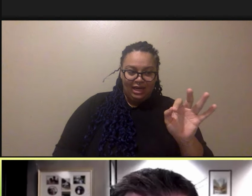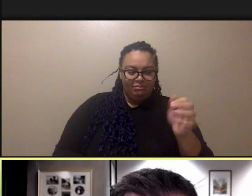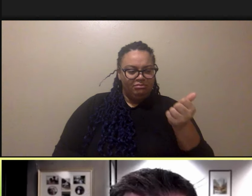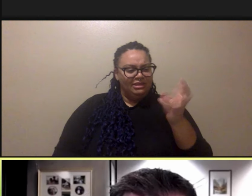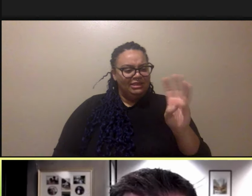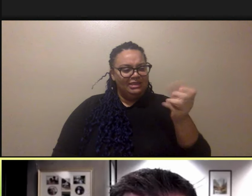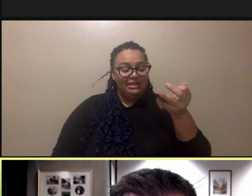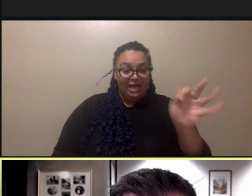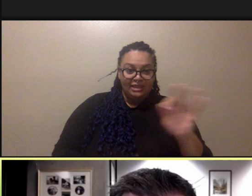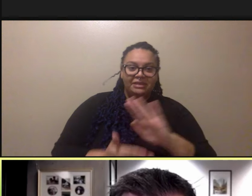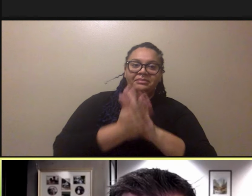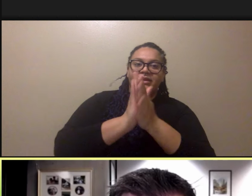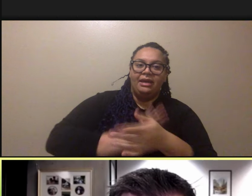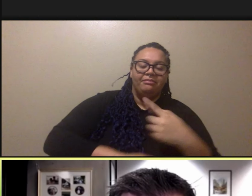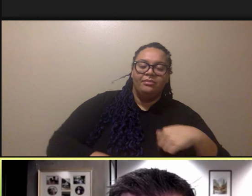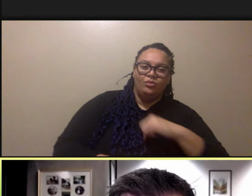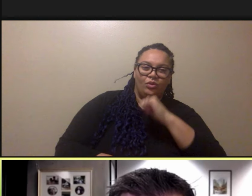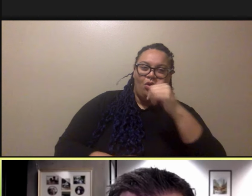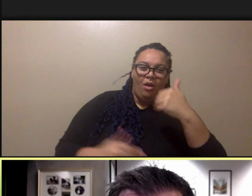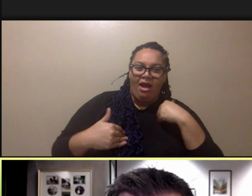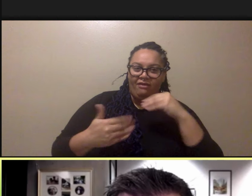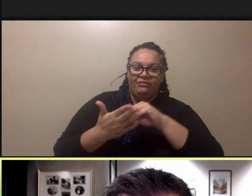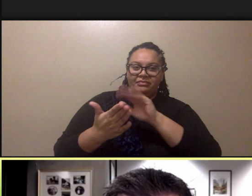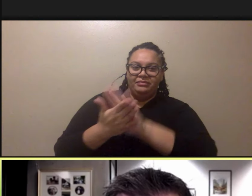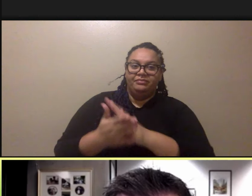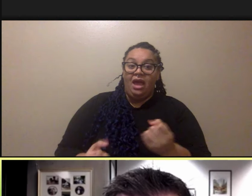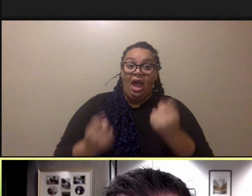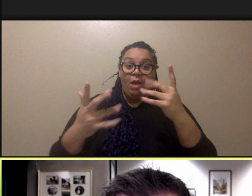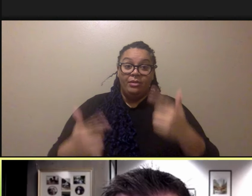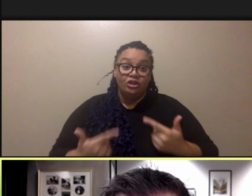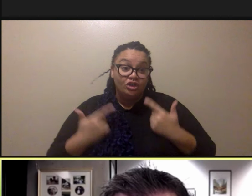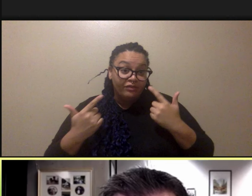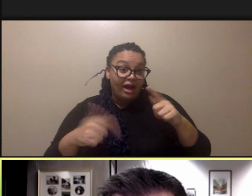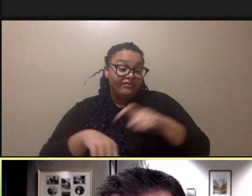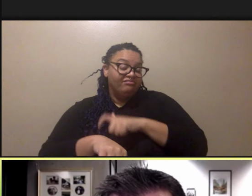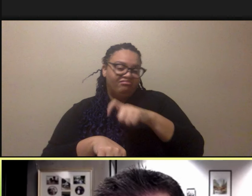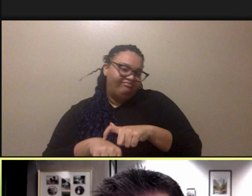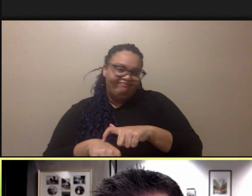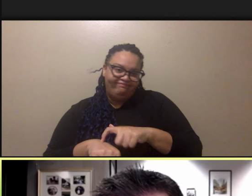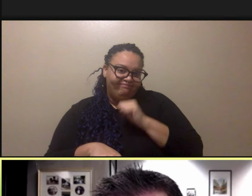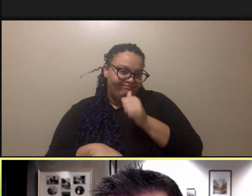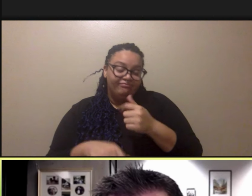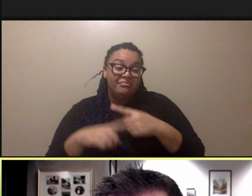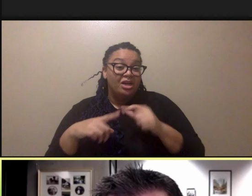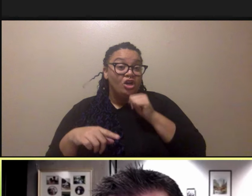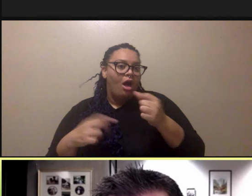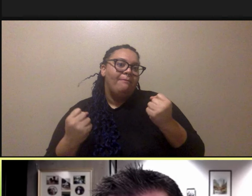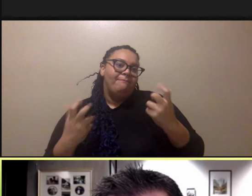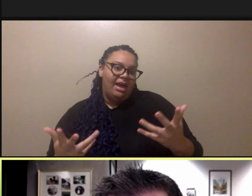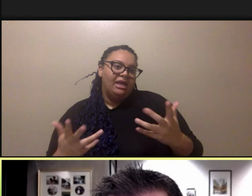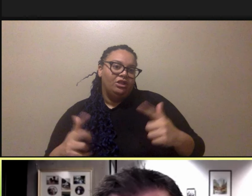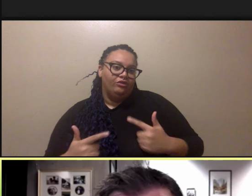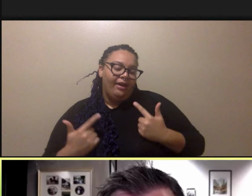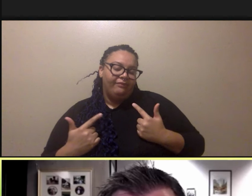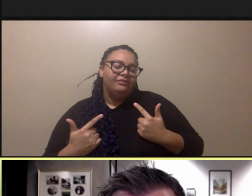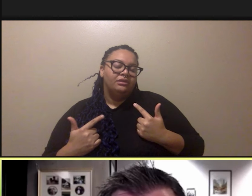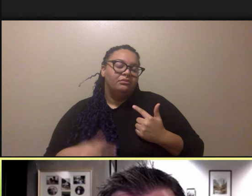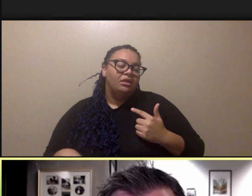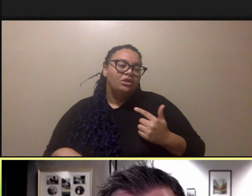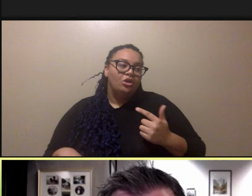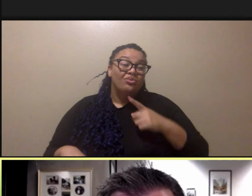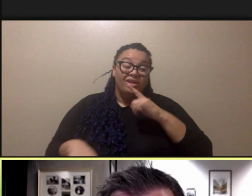We don't have a record of how many of them survived for that long, but it wasn't that many. And really the